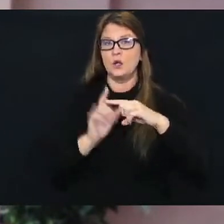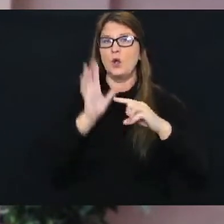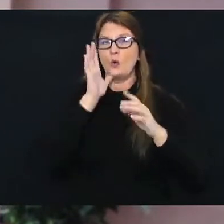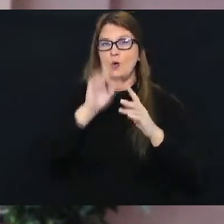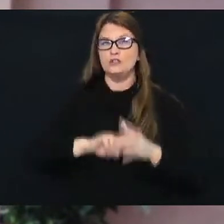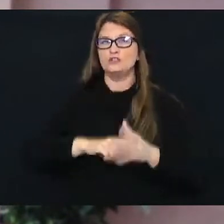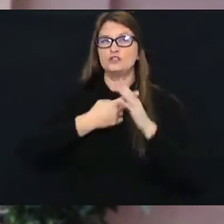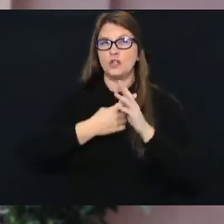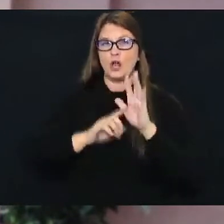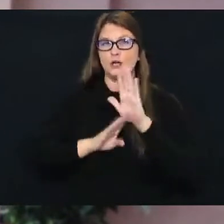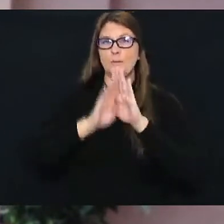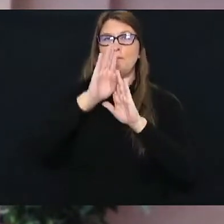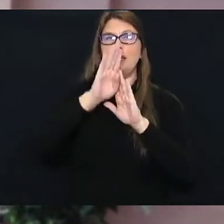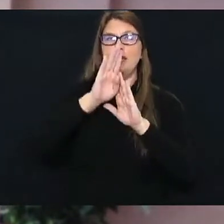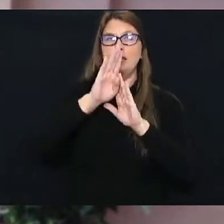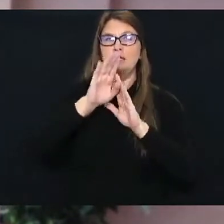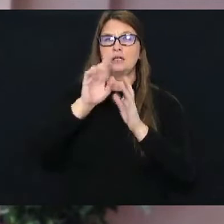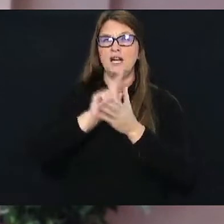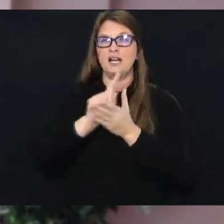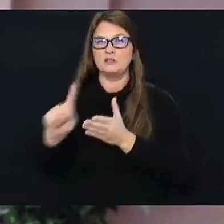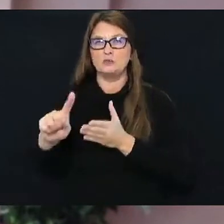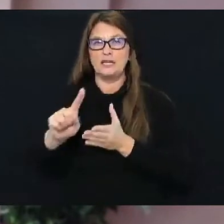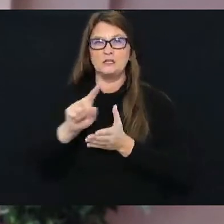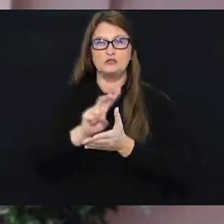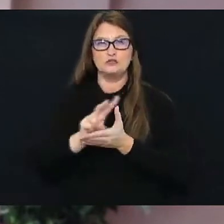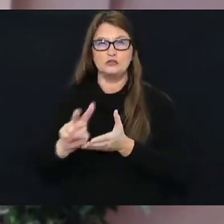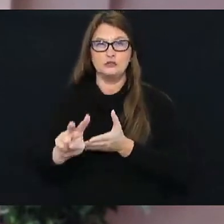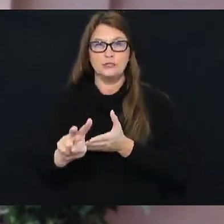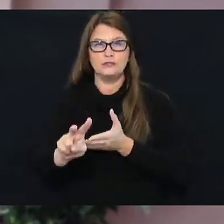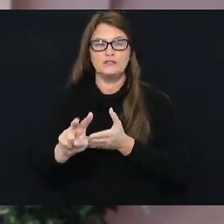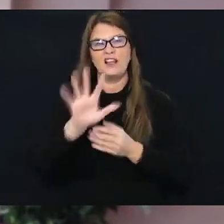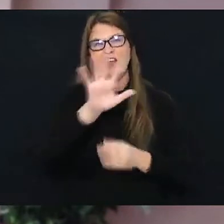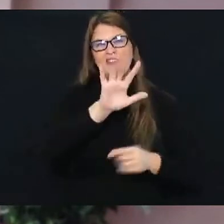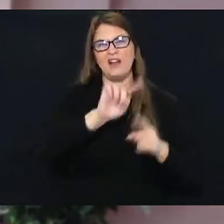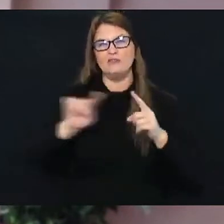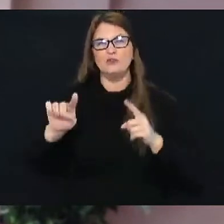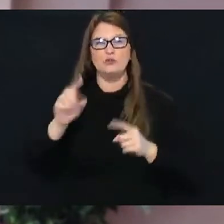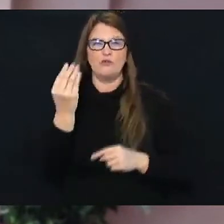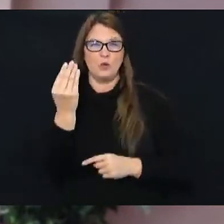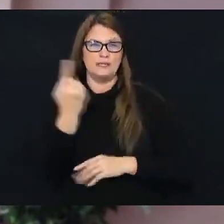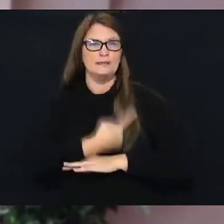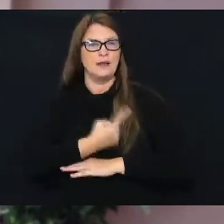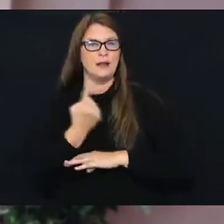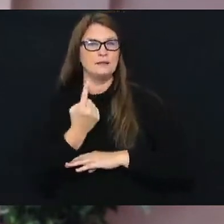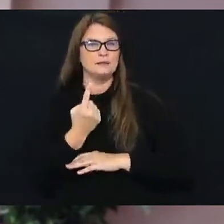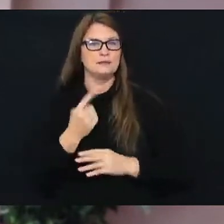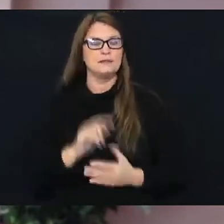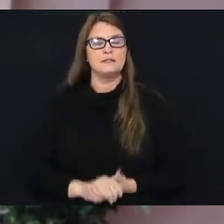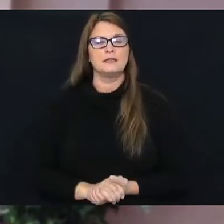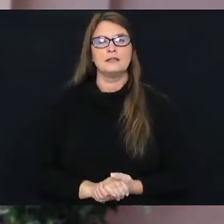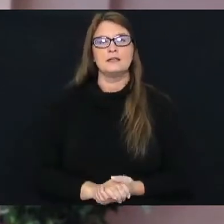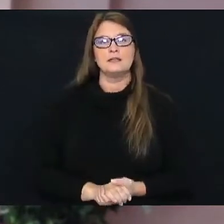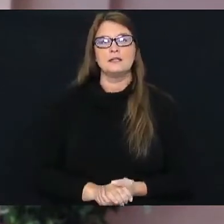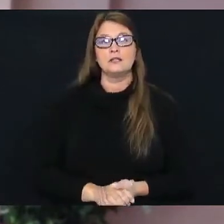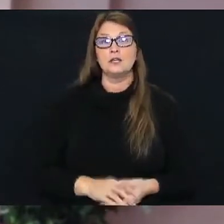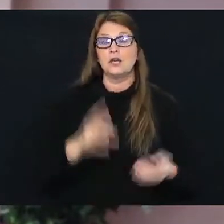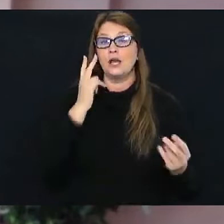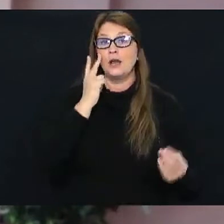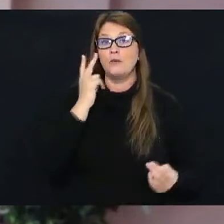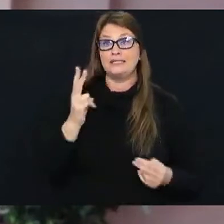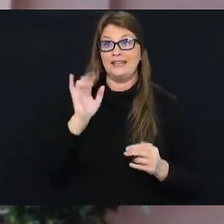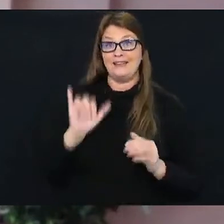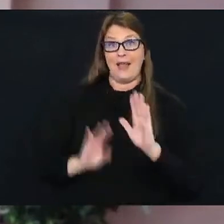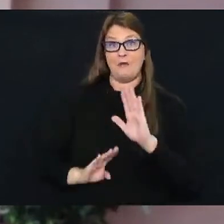plateau over the next, we believe, 5 to 14 days. And as we see the